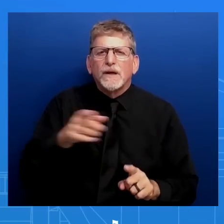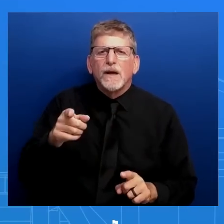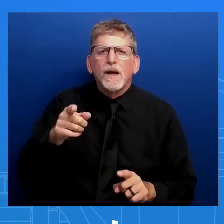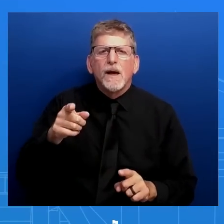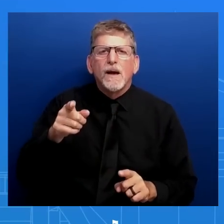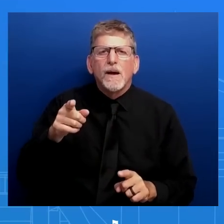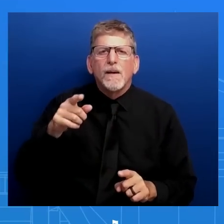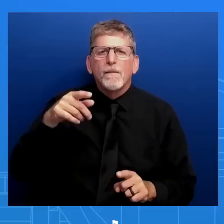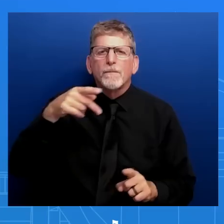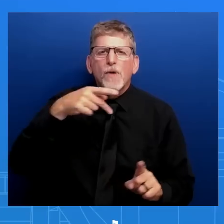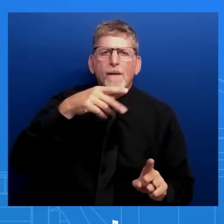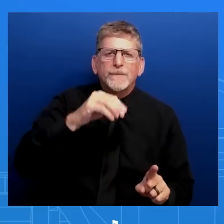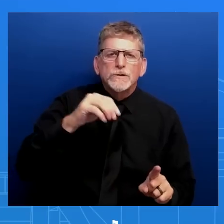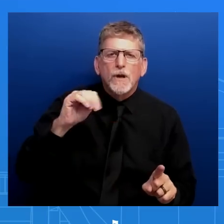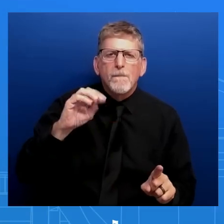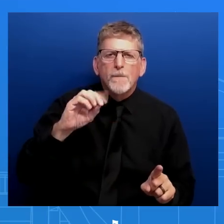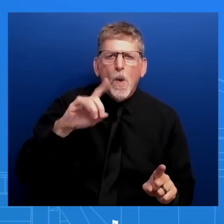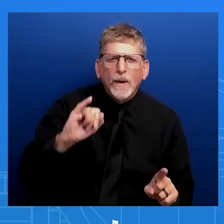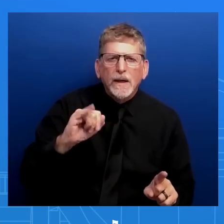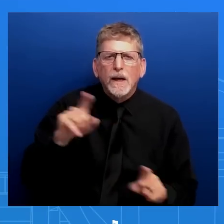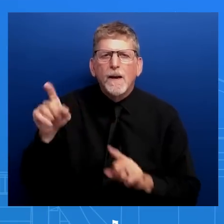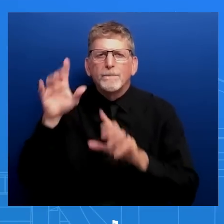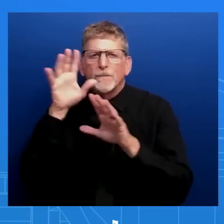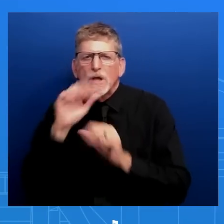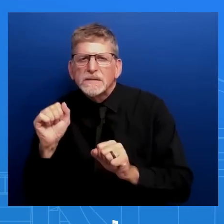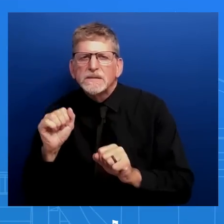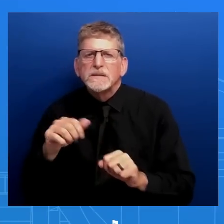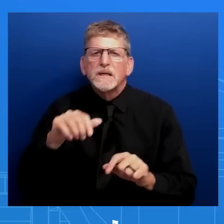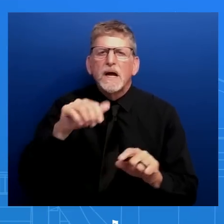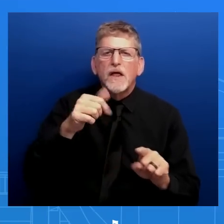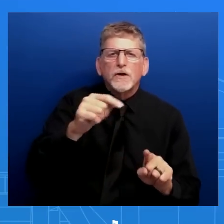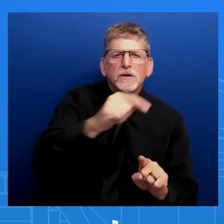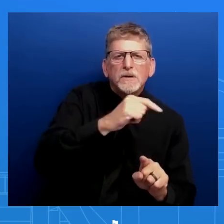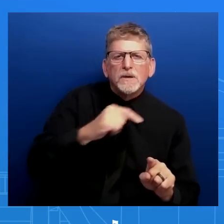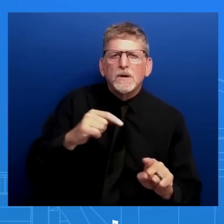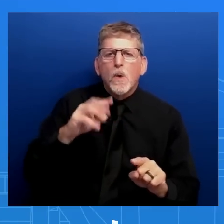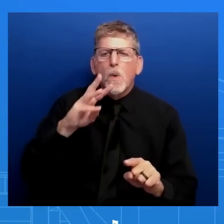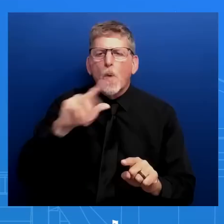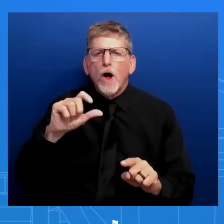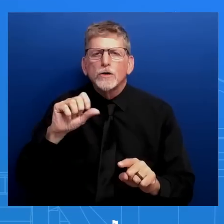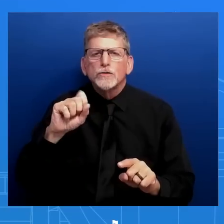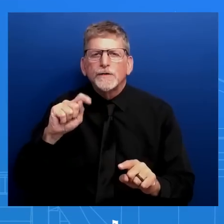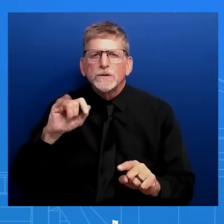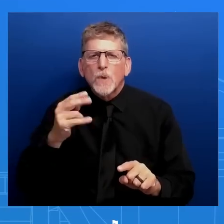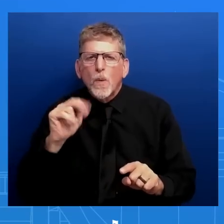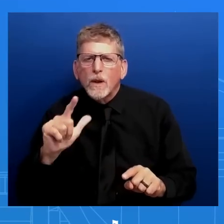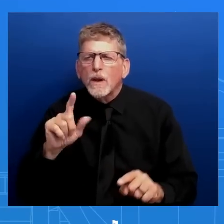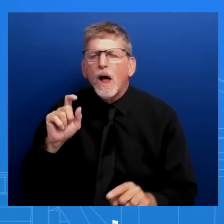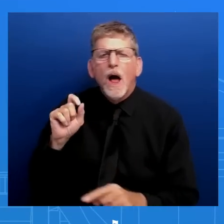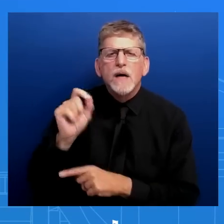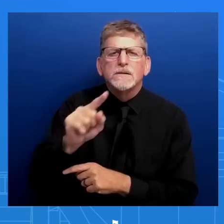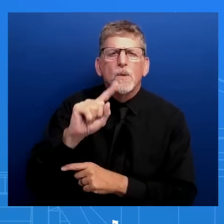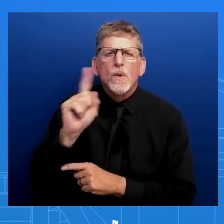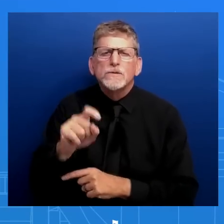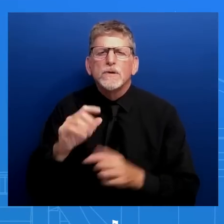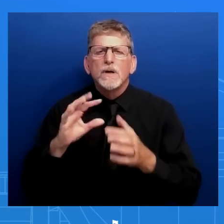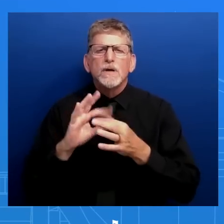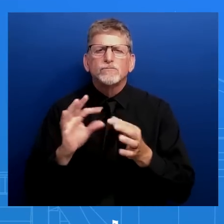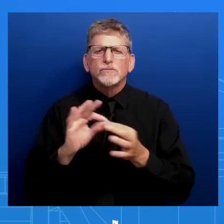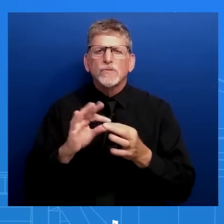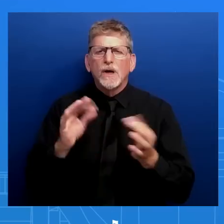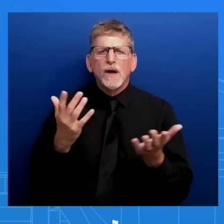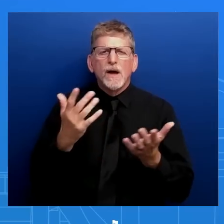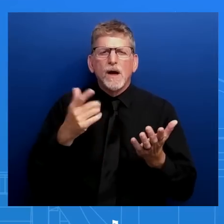asked a question of the Prime Minister, and since that time she has been subjected to some intense online harassment from